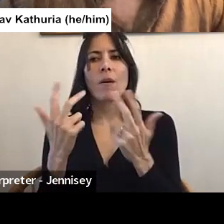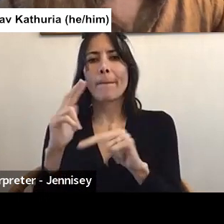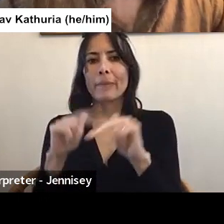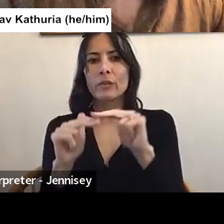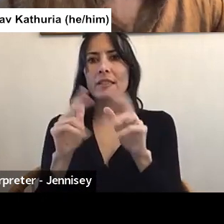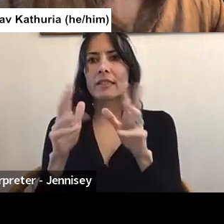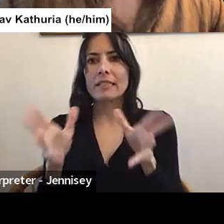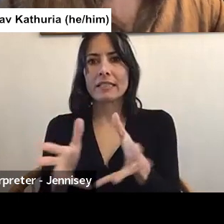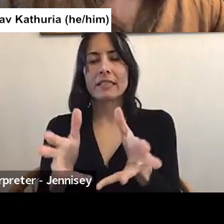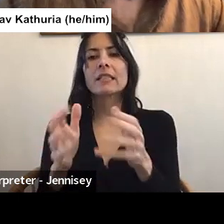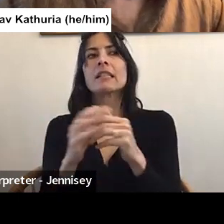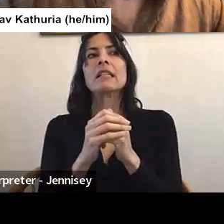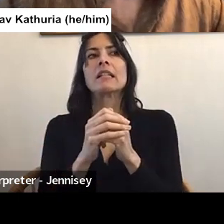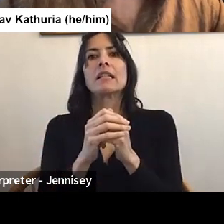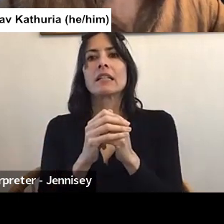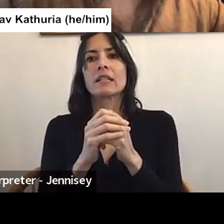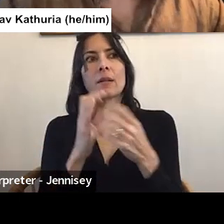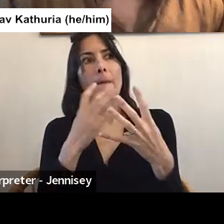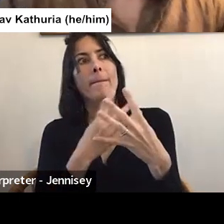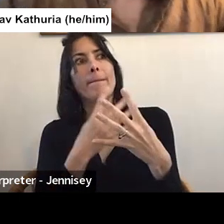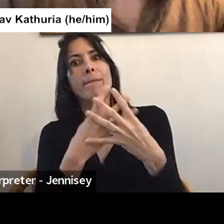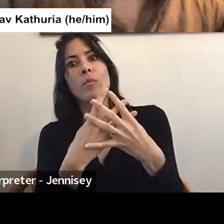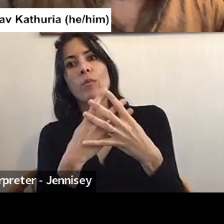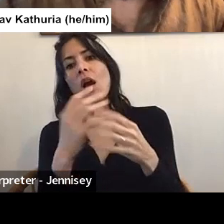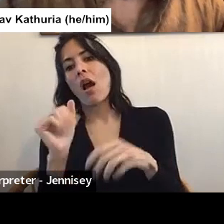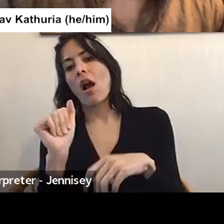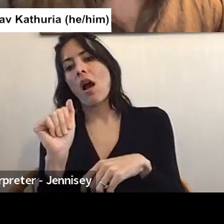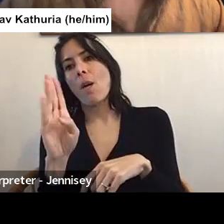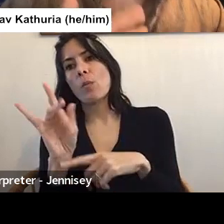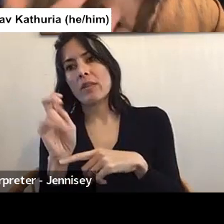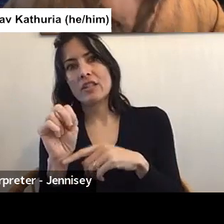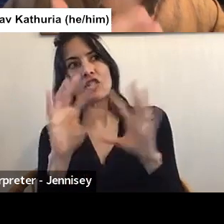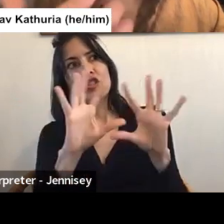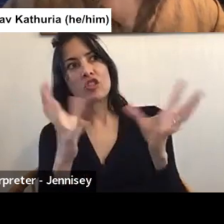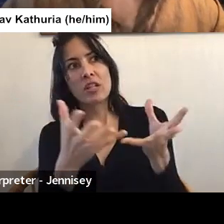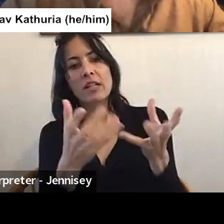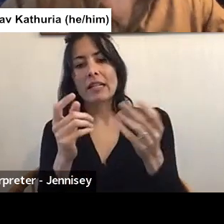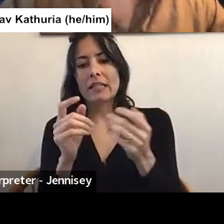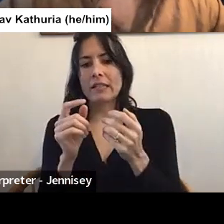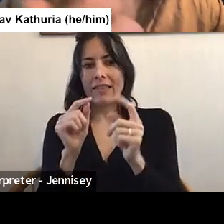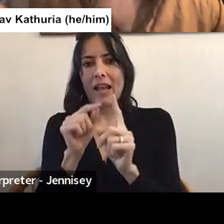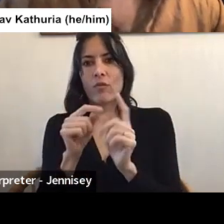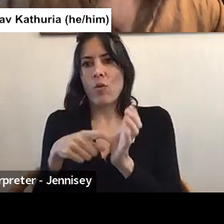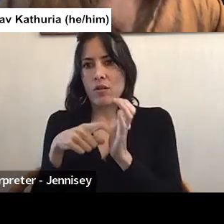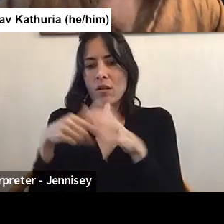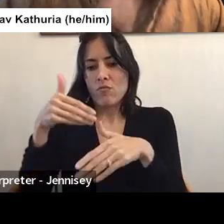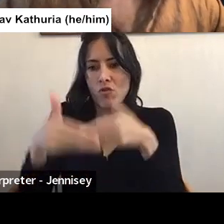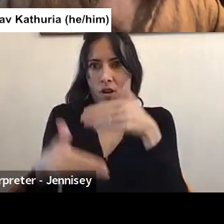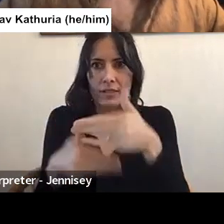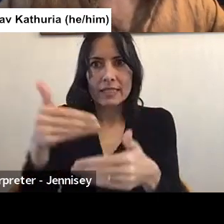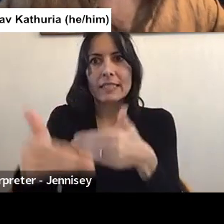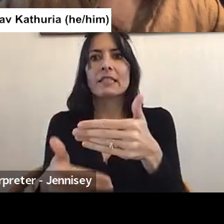is a plurality, as Joy James teaches us, a process, right? A constellation of activities that builds communal